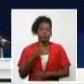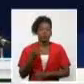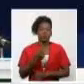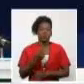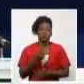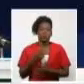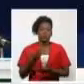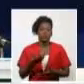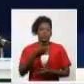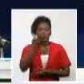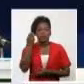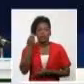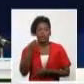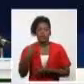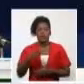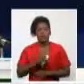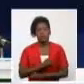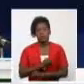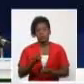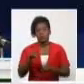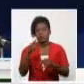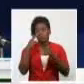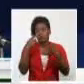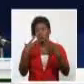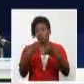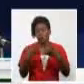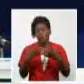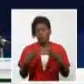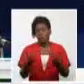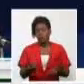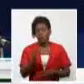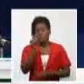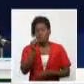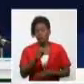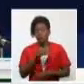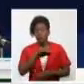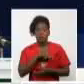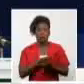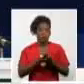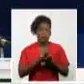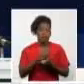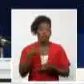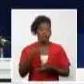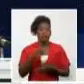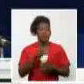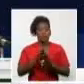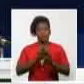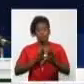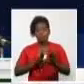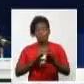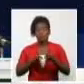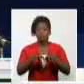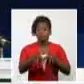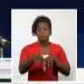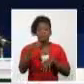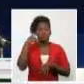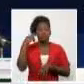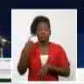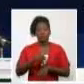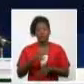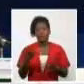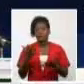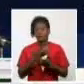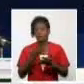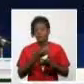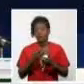And we always take the opportunity to highlight the importance of the subject from the prevention point